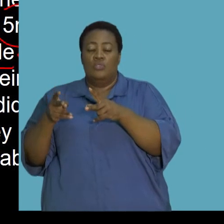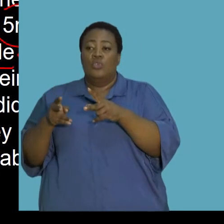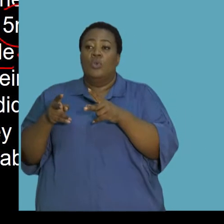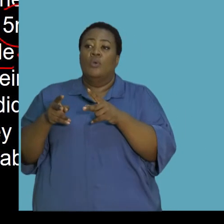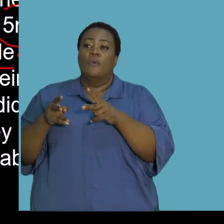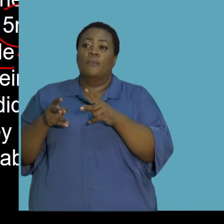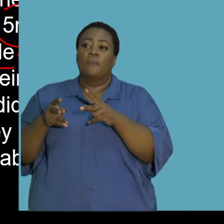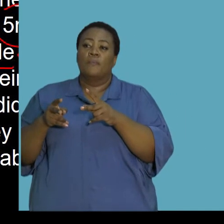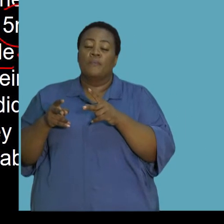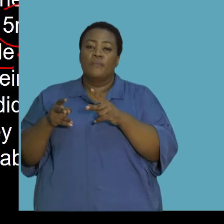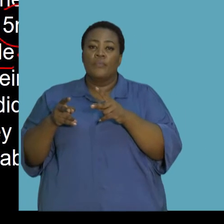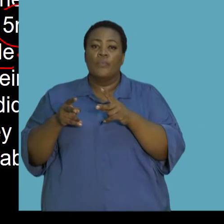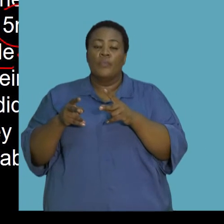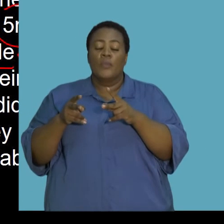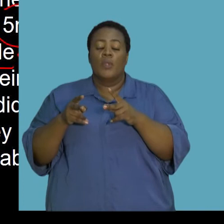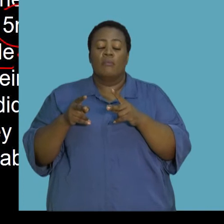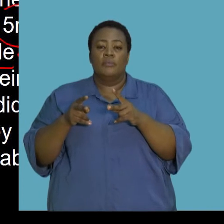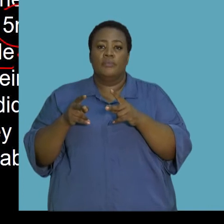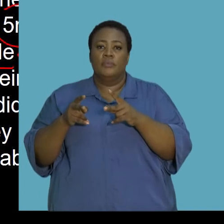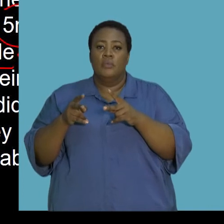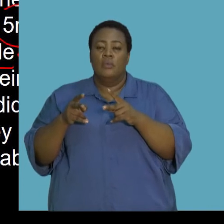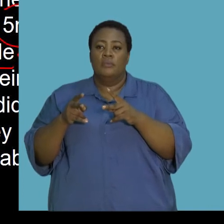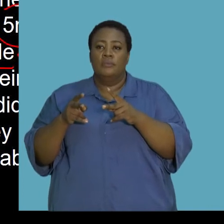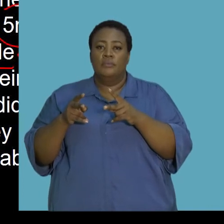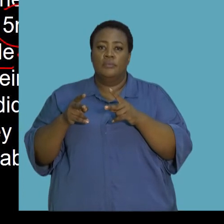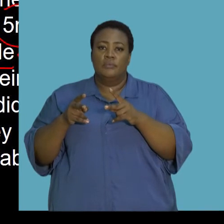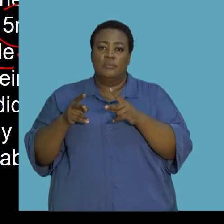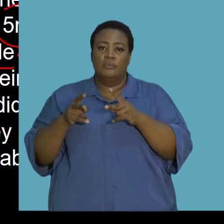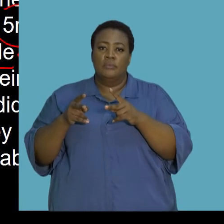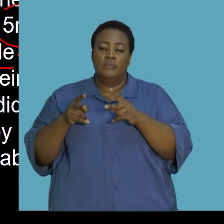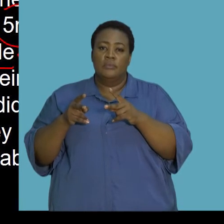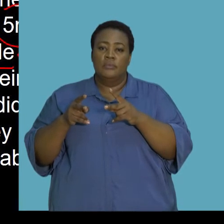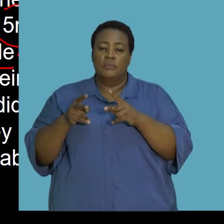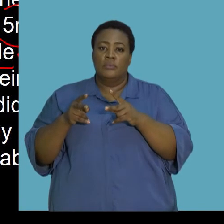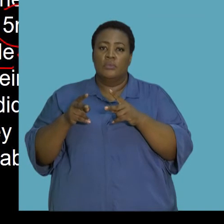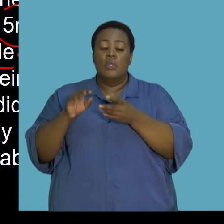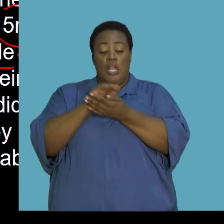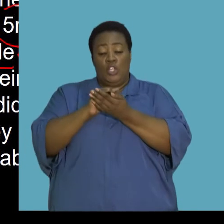that's going to be the type of soap or the type of bubble